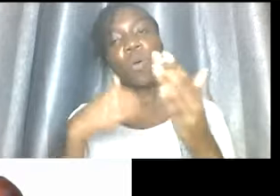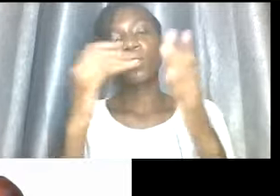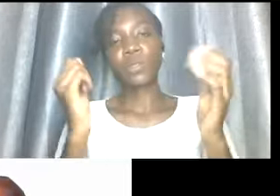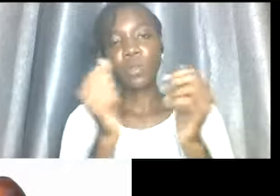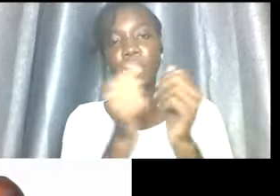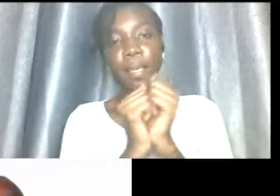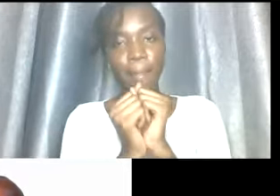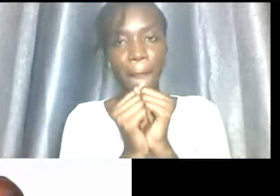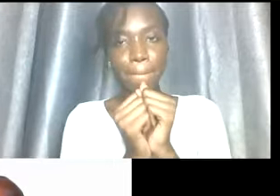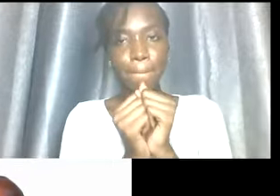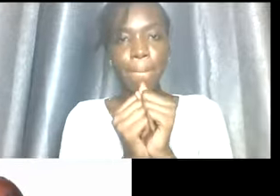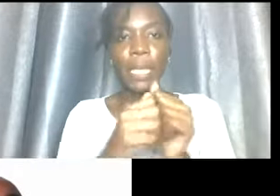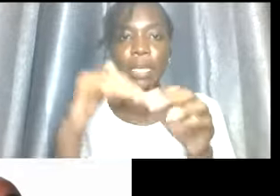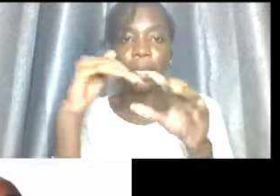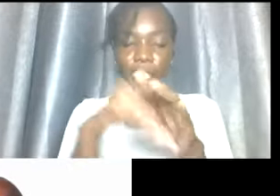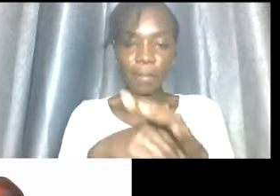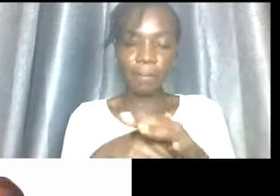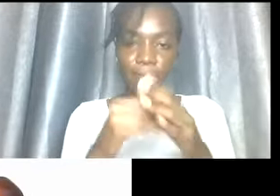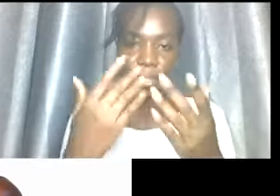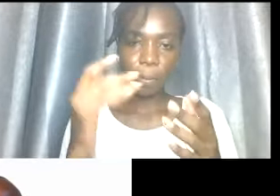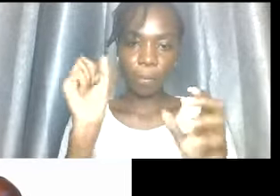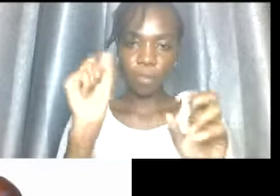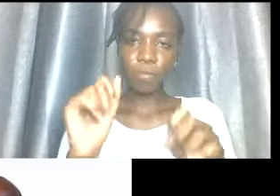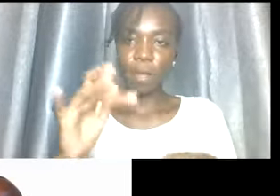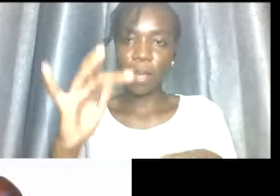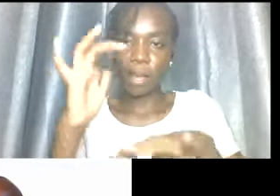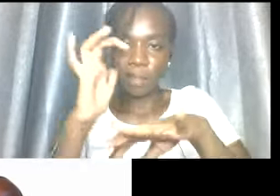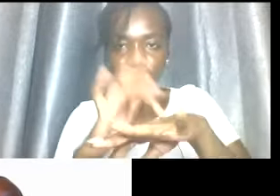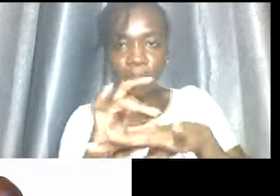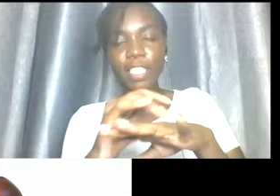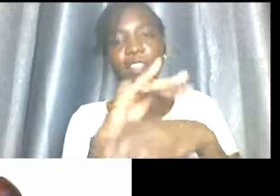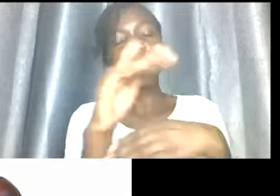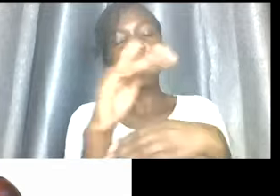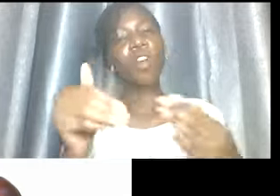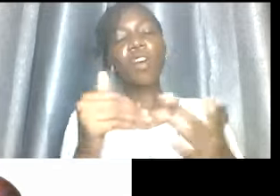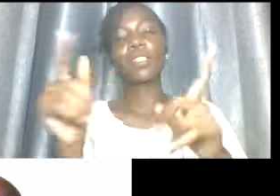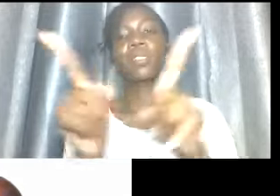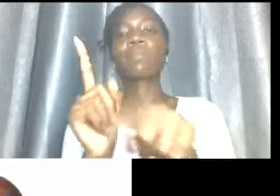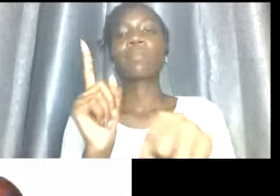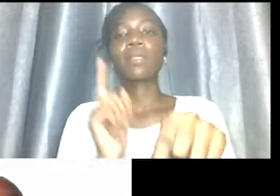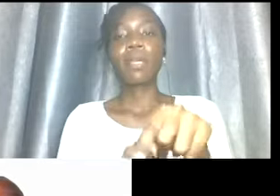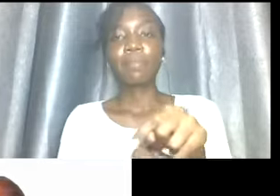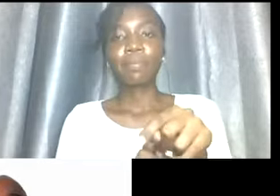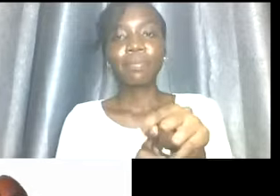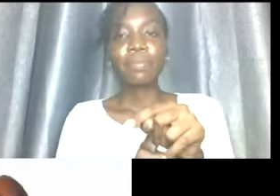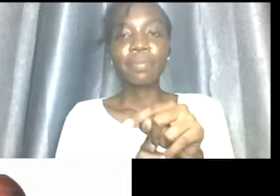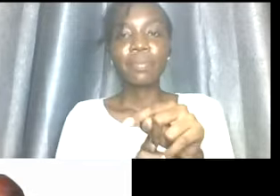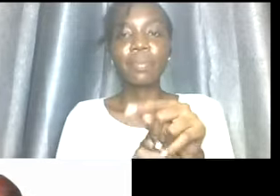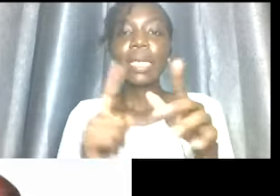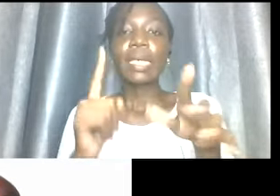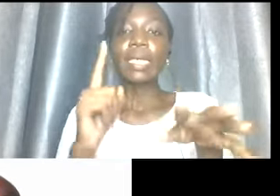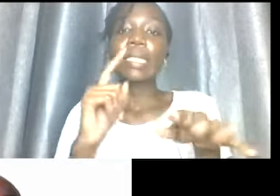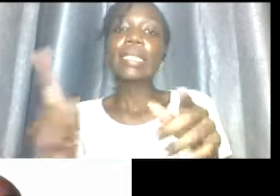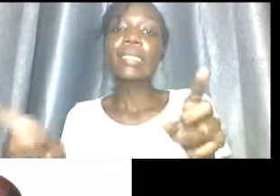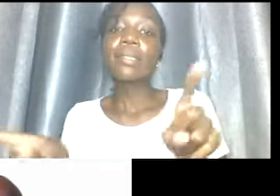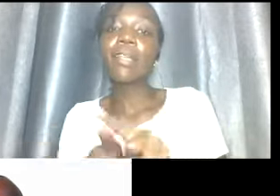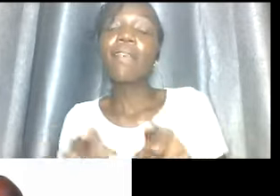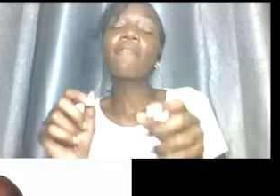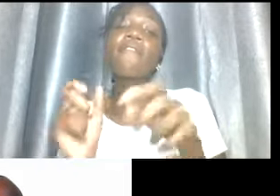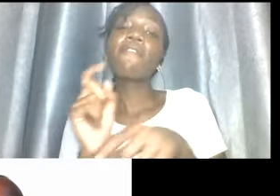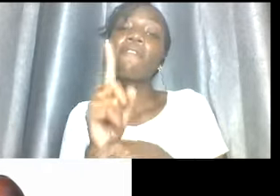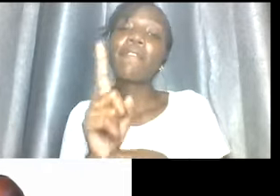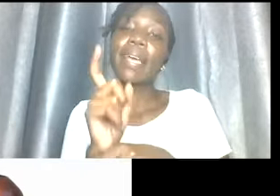One virus can affect all of us at the same time. One virus has brought all of us together here